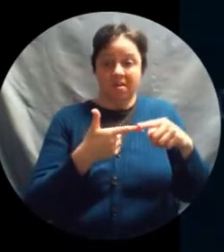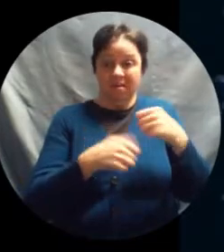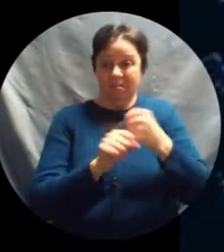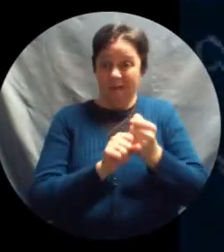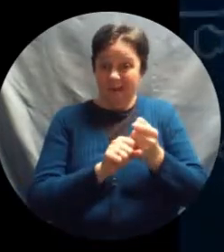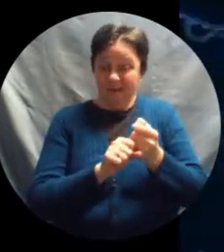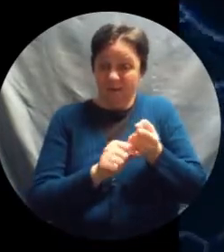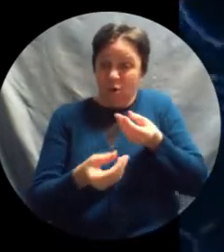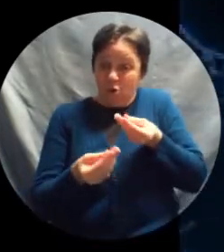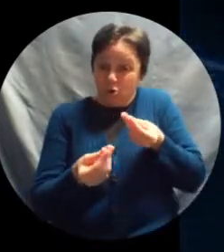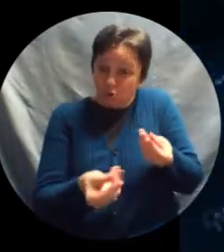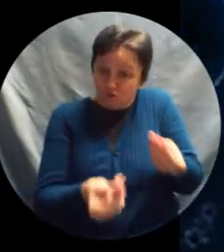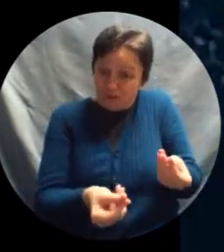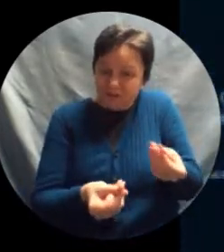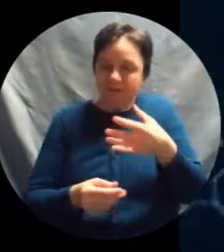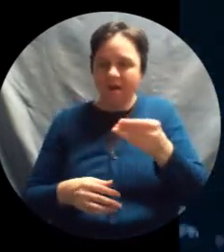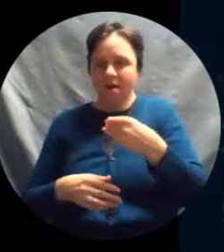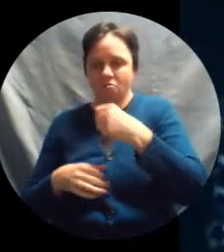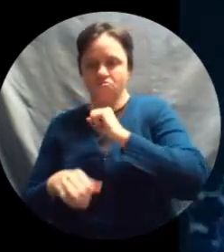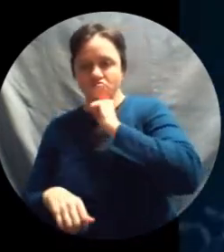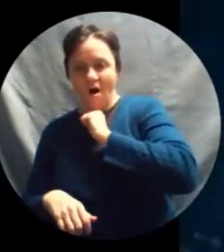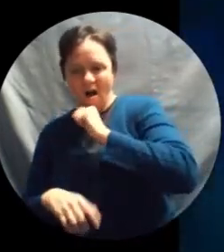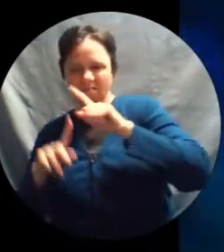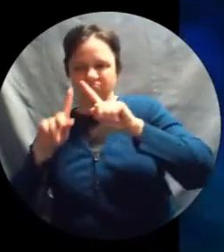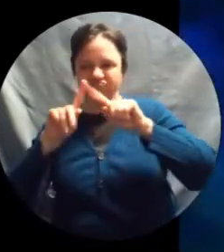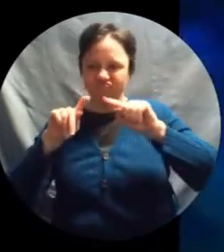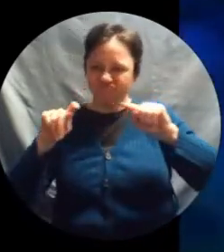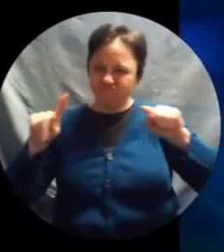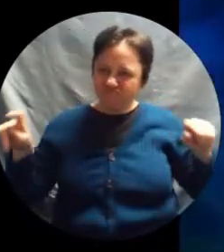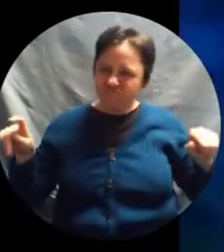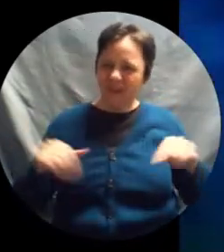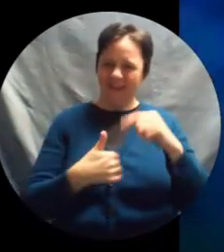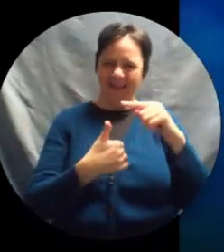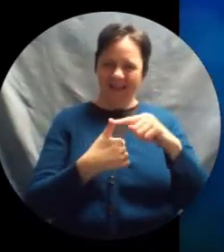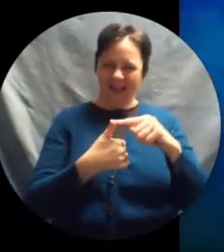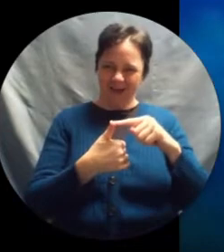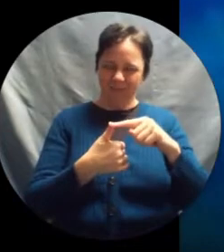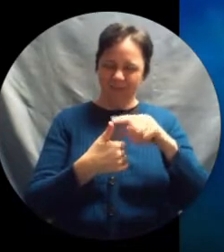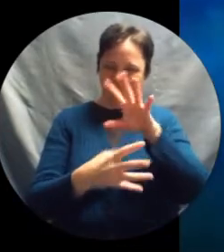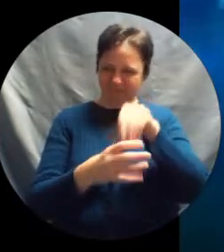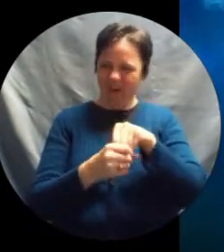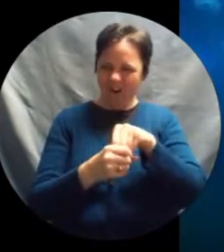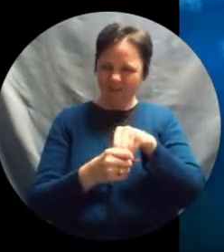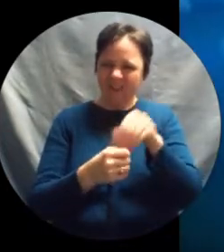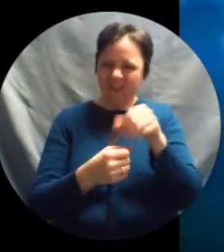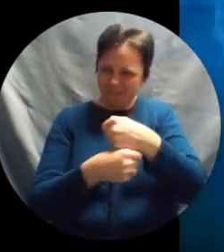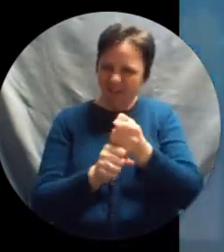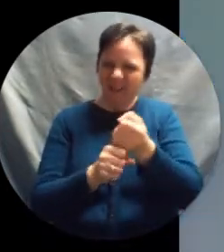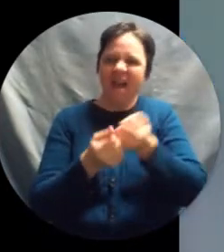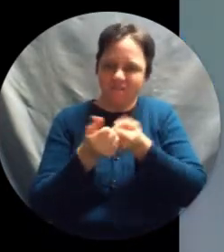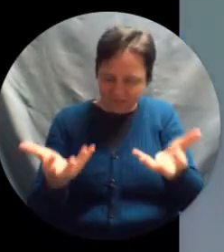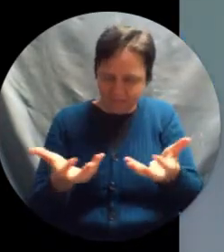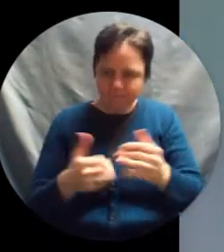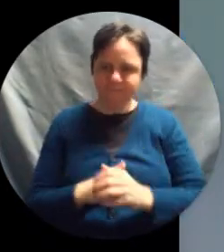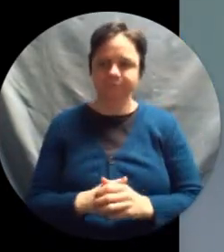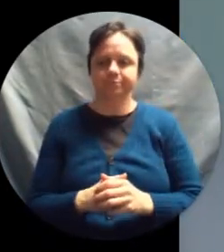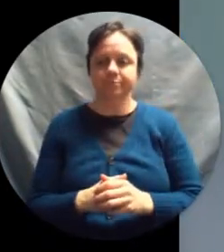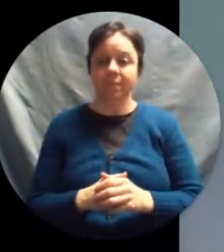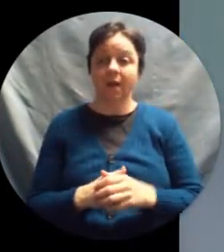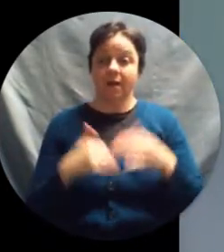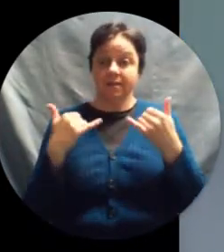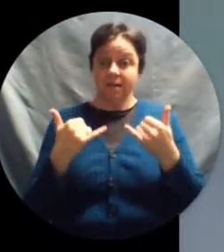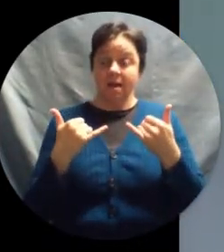rock. We can build all types of things, and then the atoms are going to build everything, right? Because everything that we know of is made of atoms. So today we're going to be